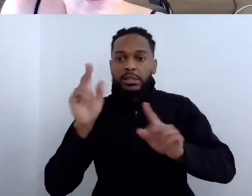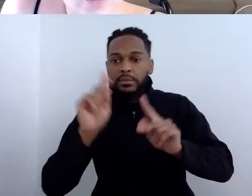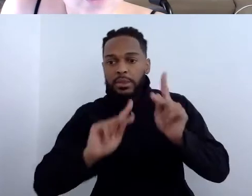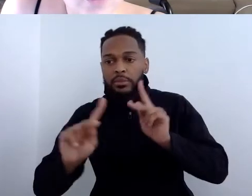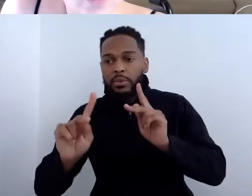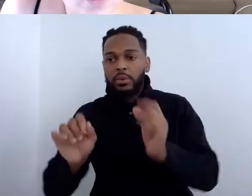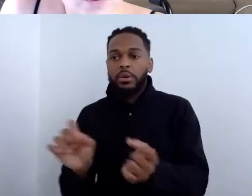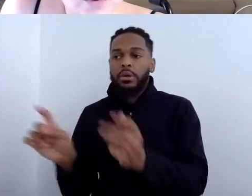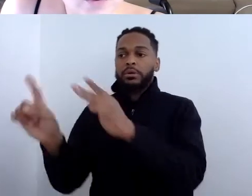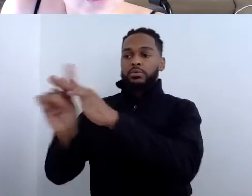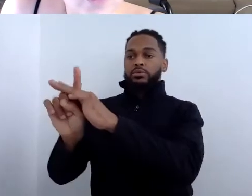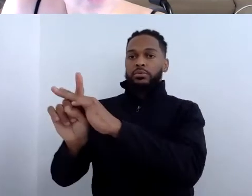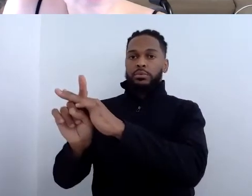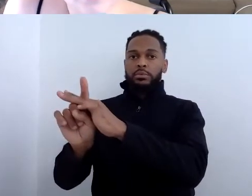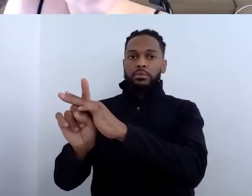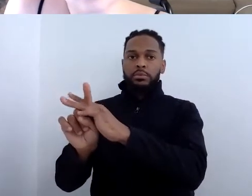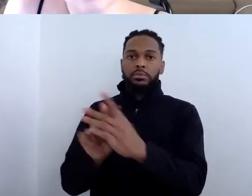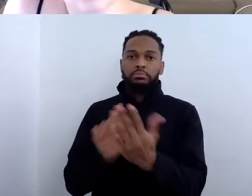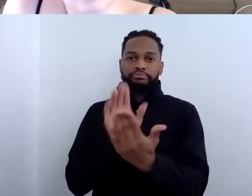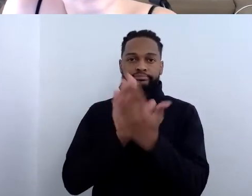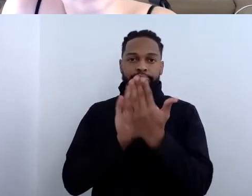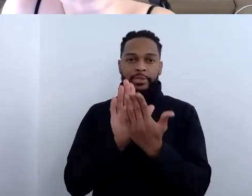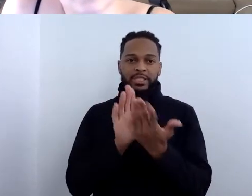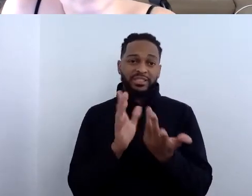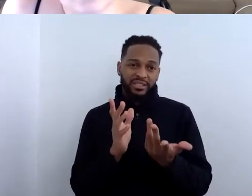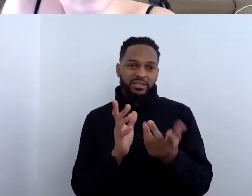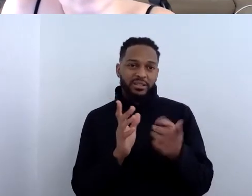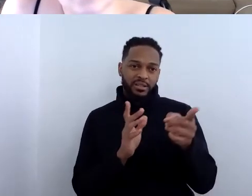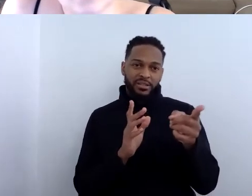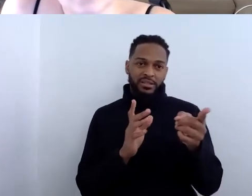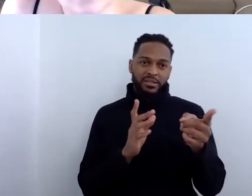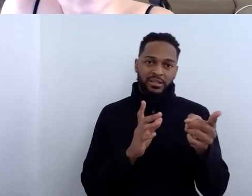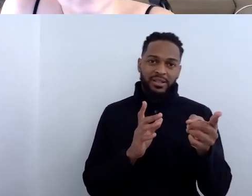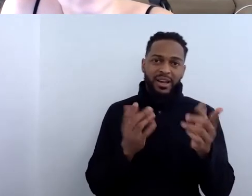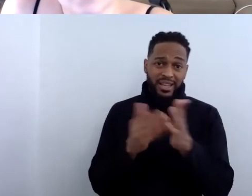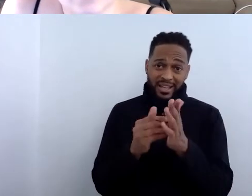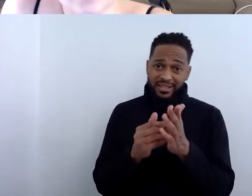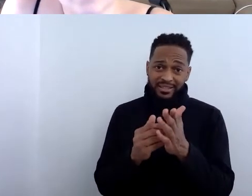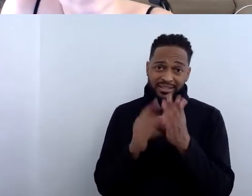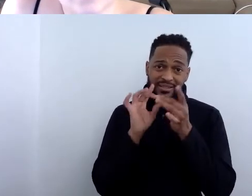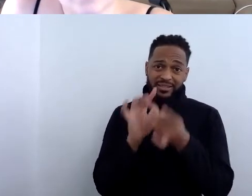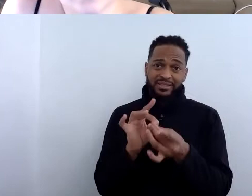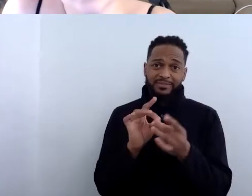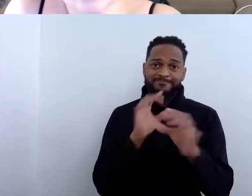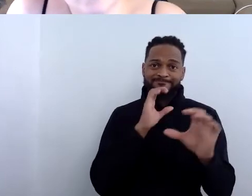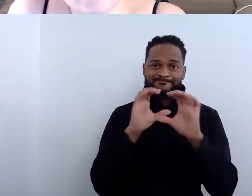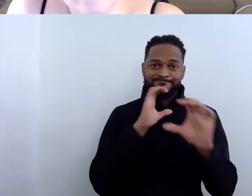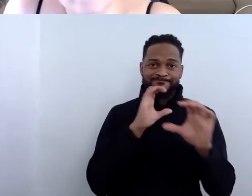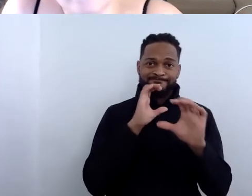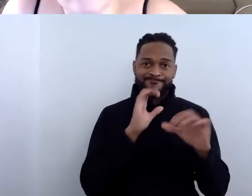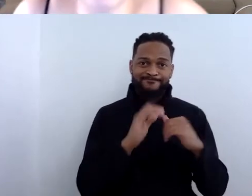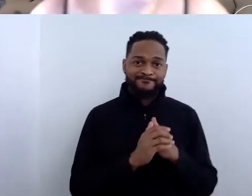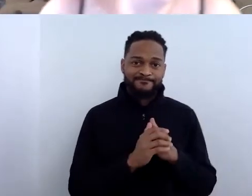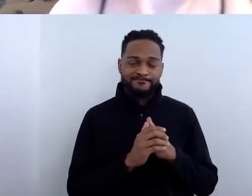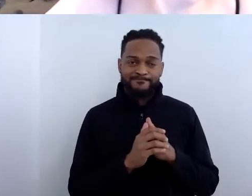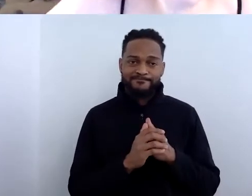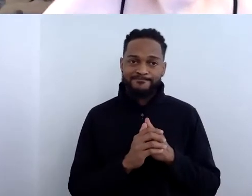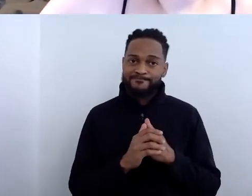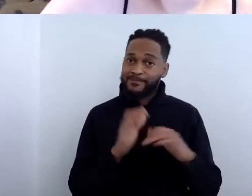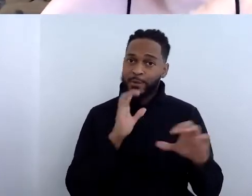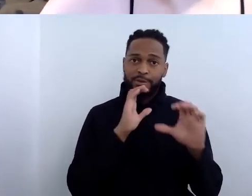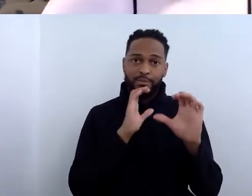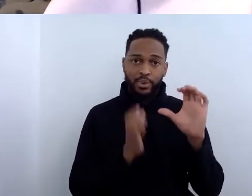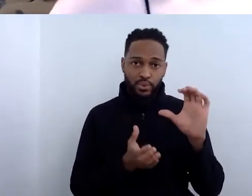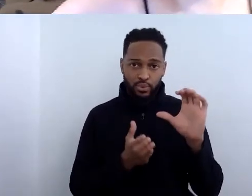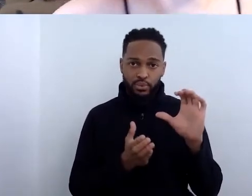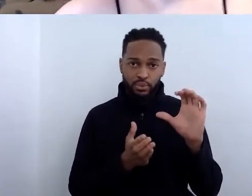I mean, It goes back to the communication. It's hard. Your doctors or the hospital